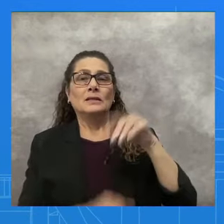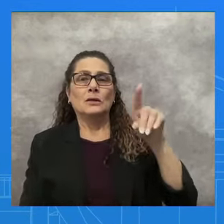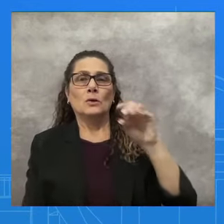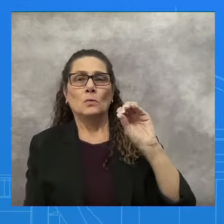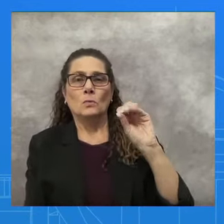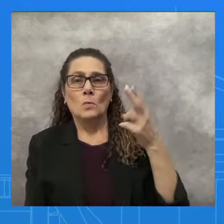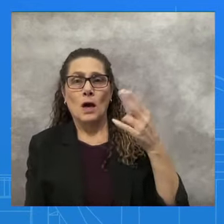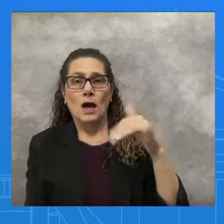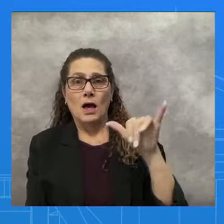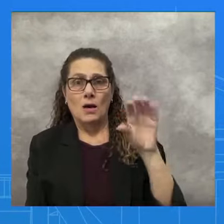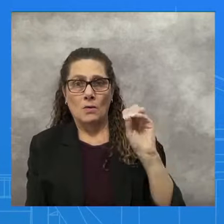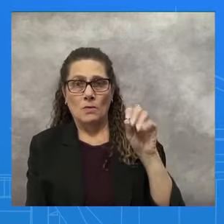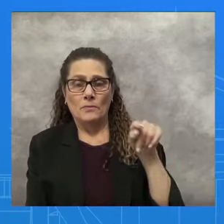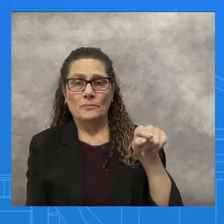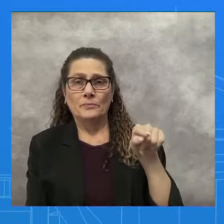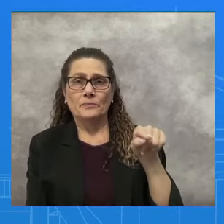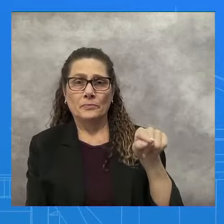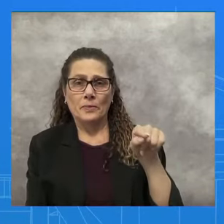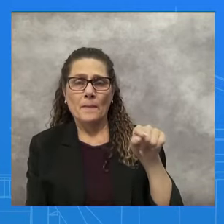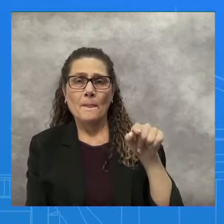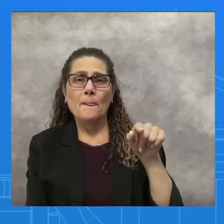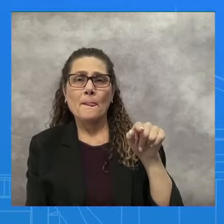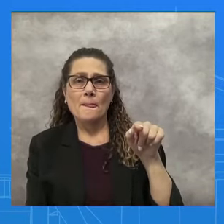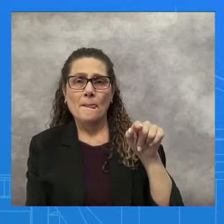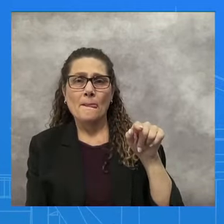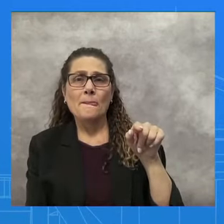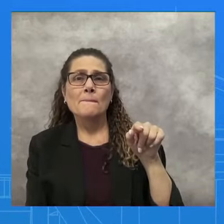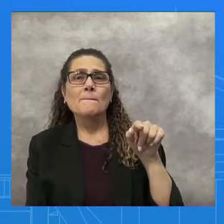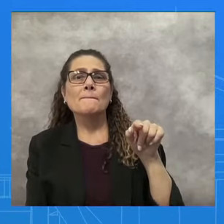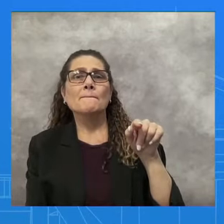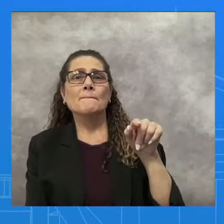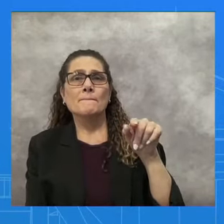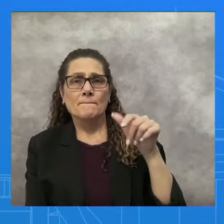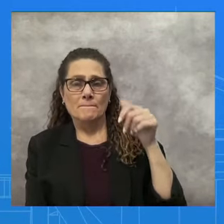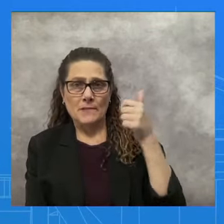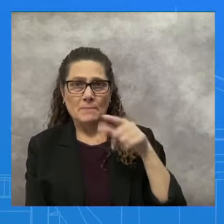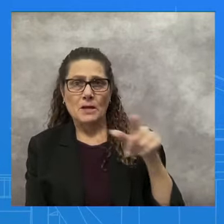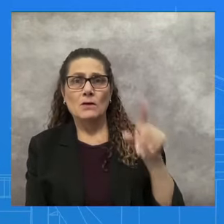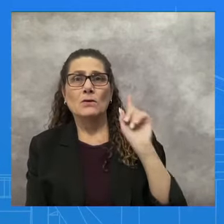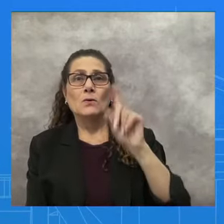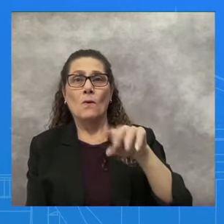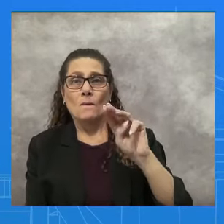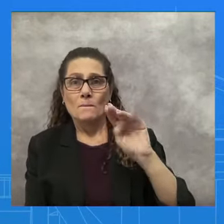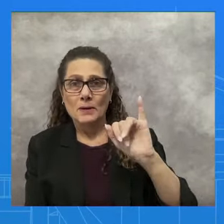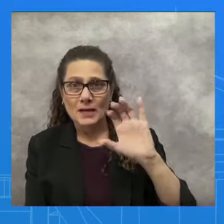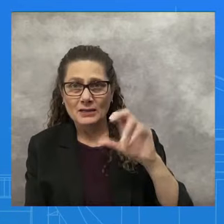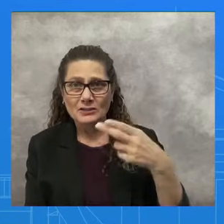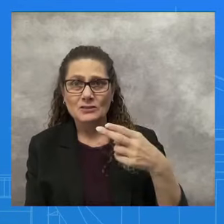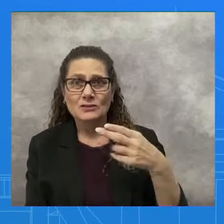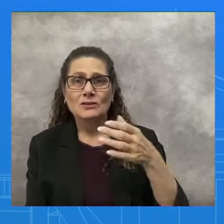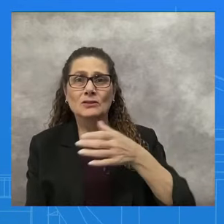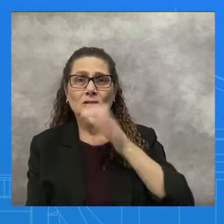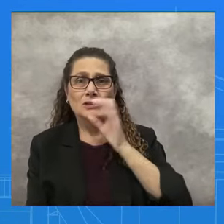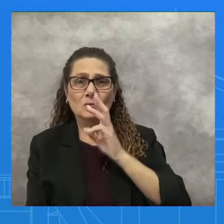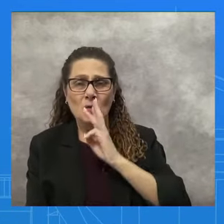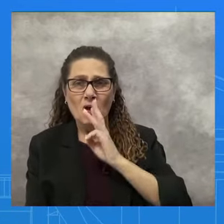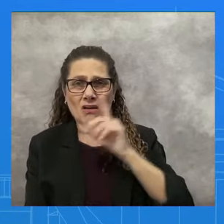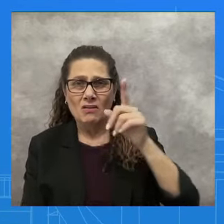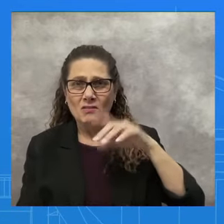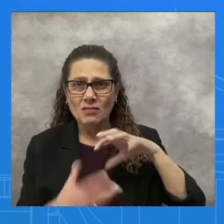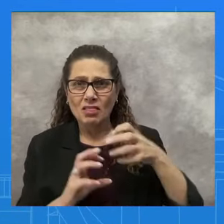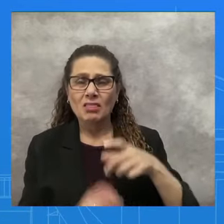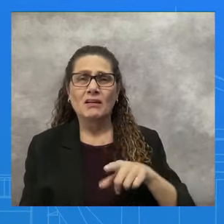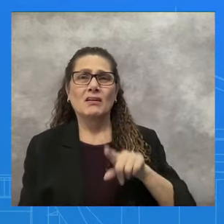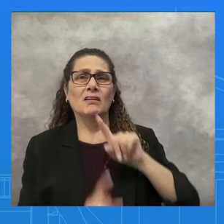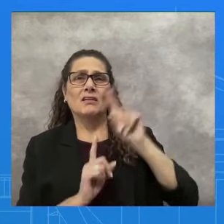drank water there. I can't help about Jackson, Mississippi, and some of the officials drinking water there. It's two totally different